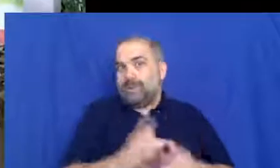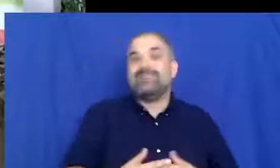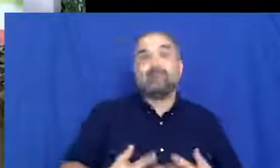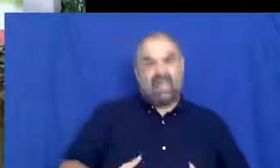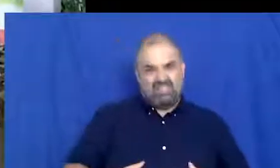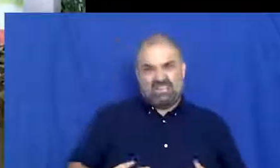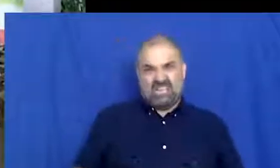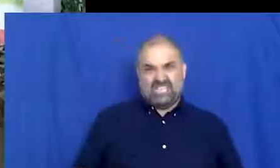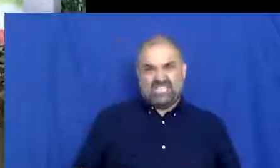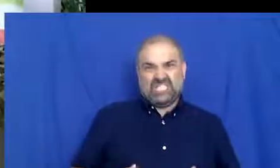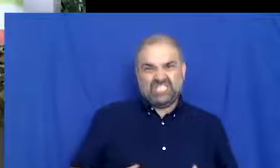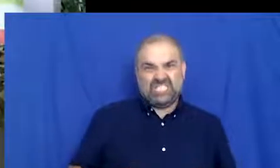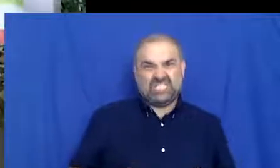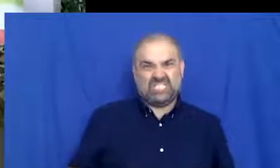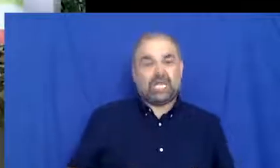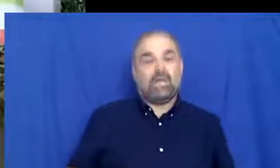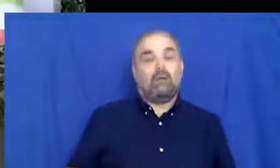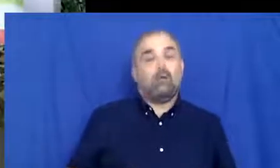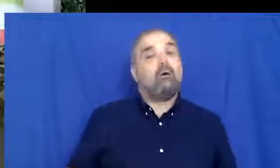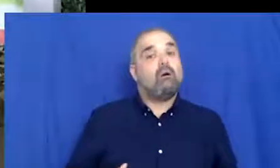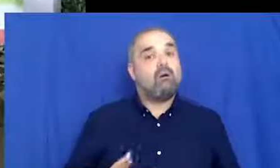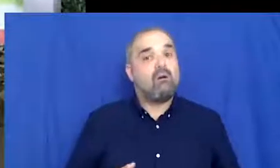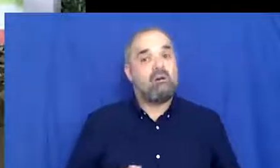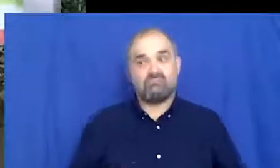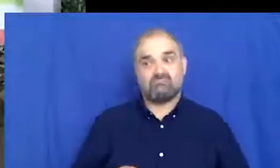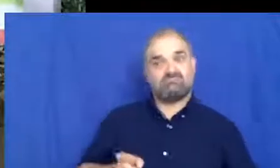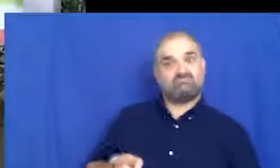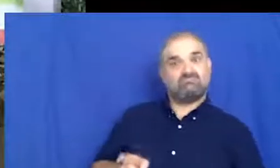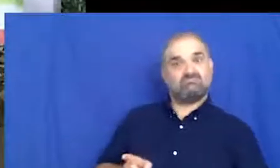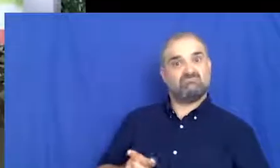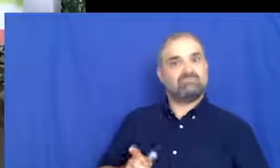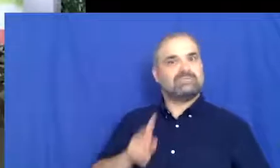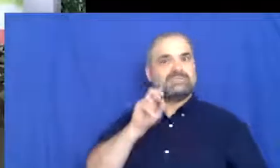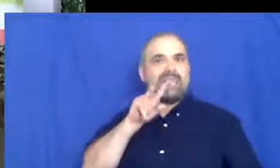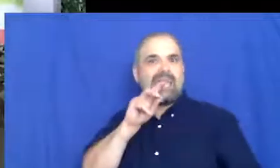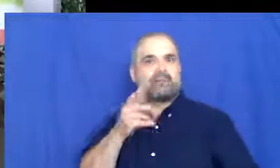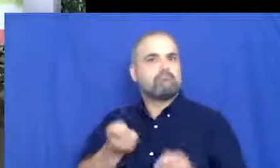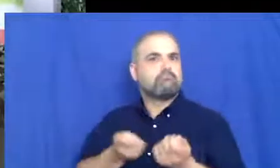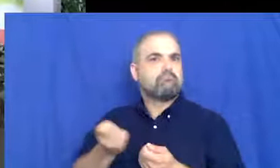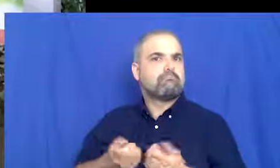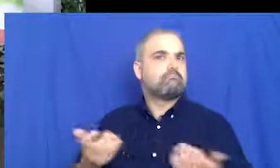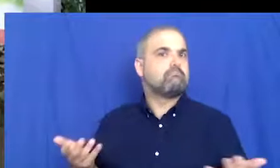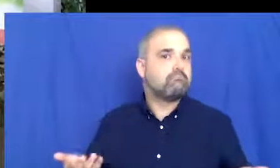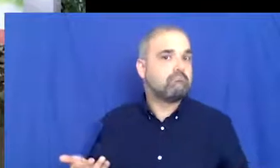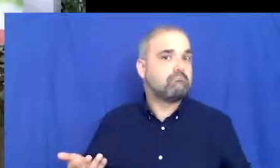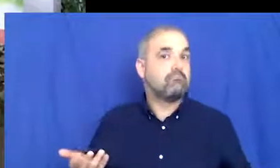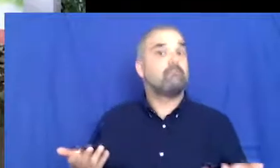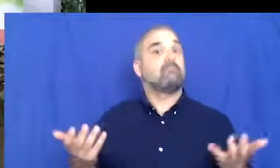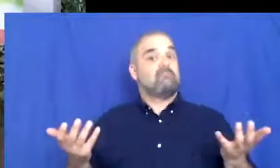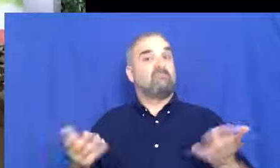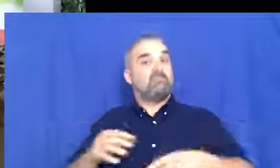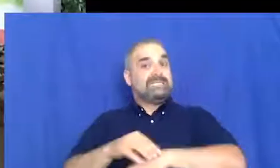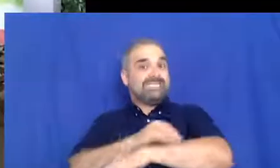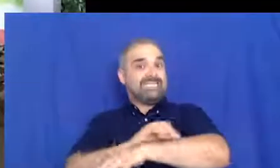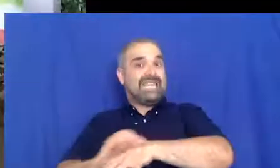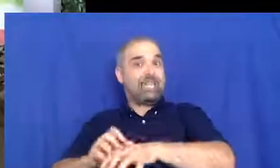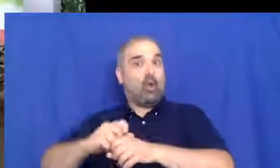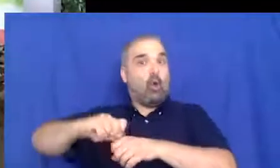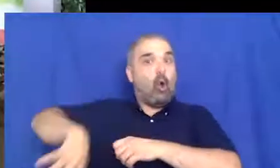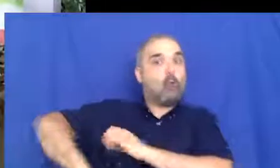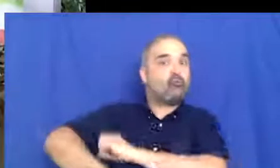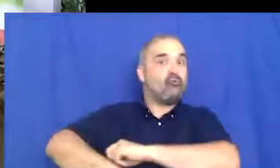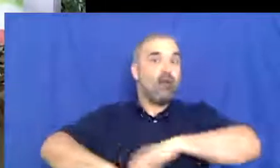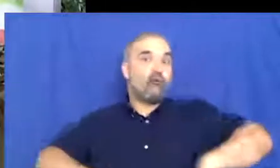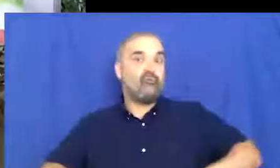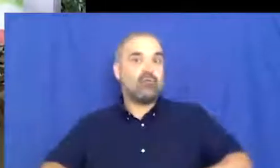And basically, the way that they deal with that is by shedding their skin. So